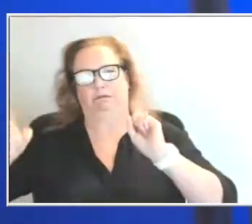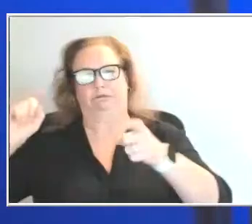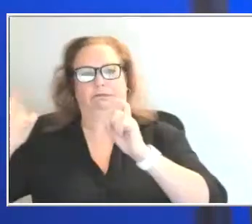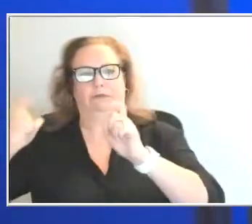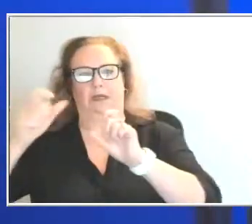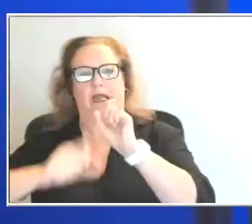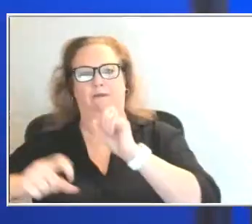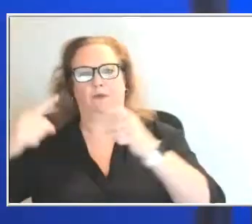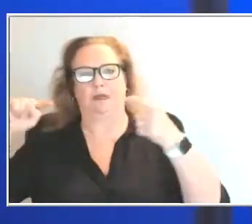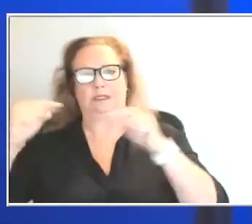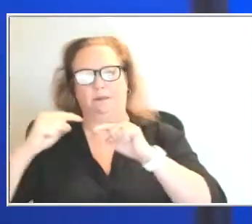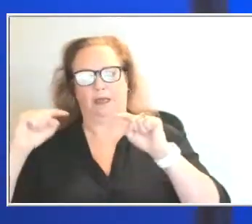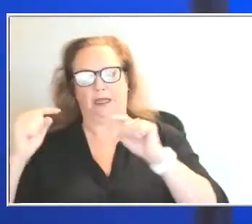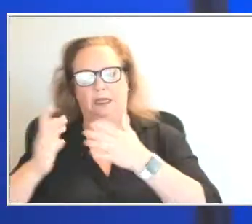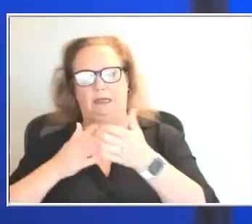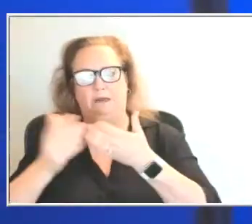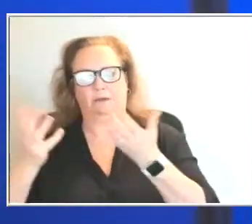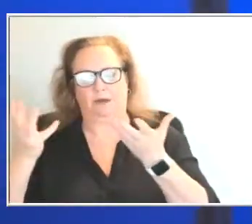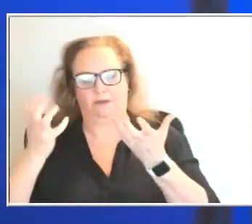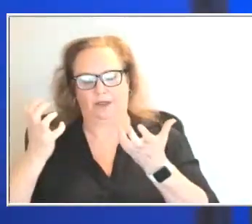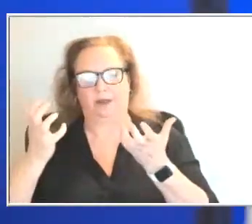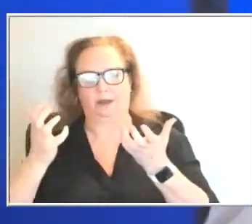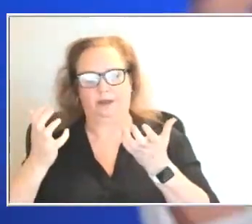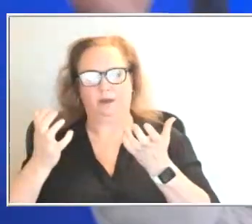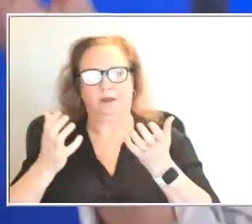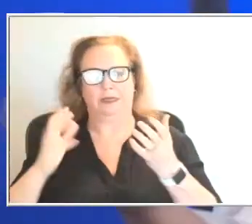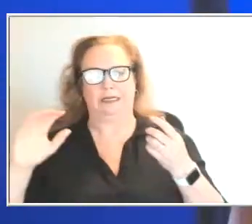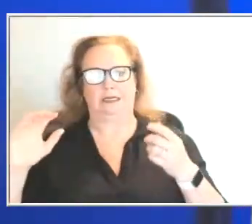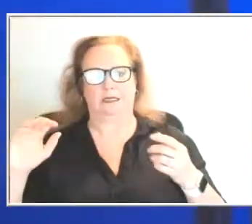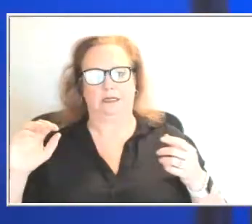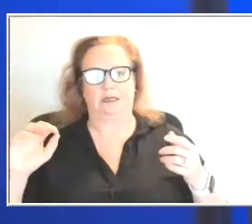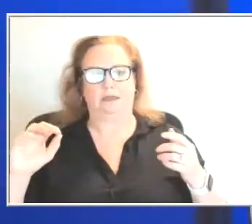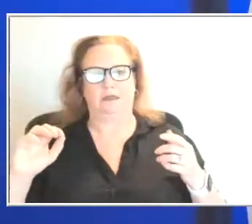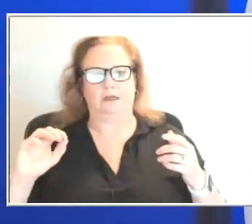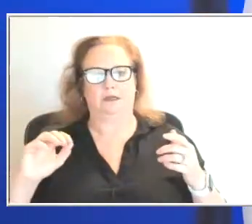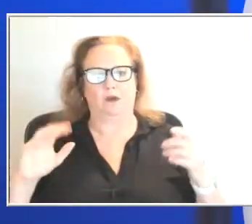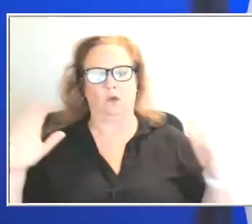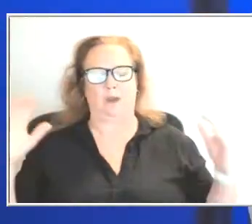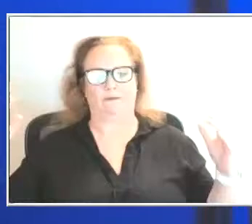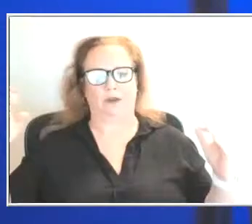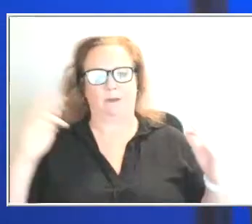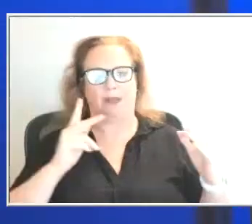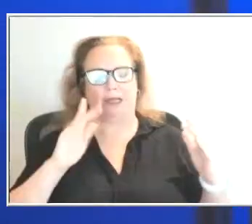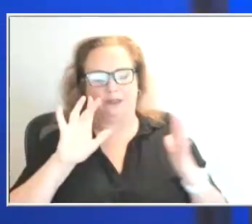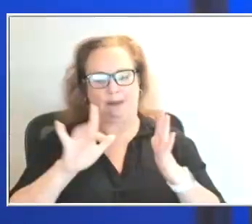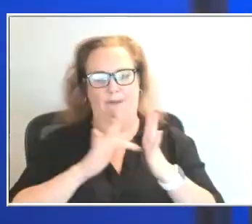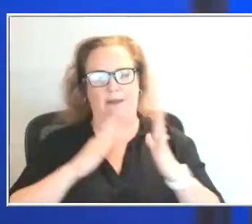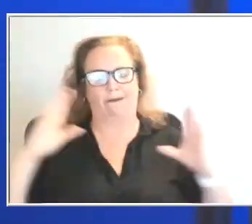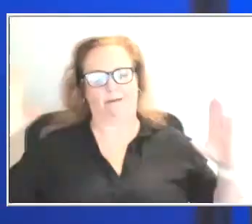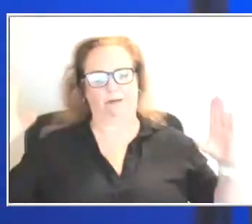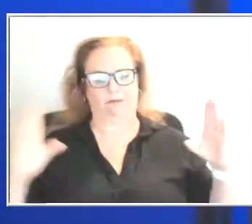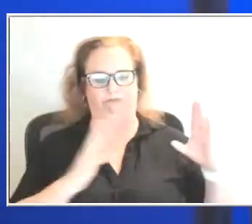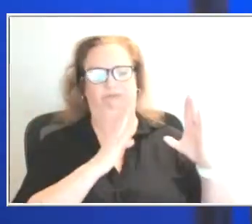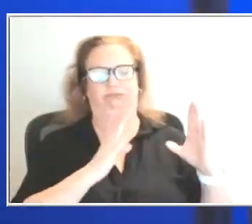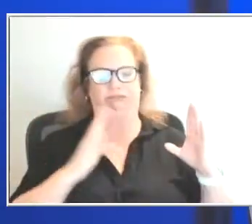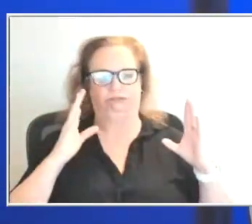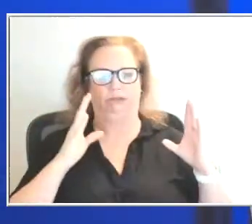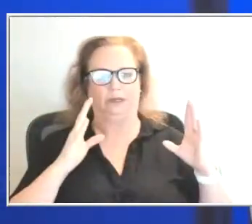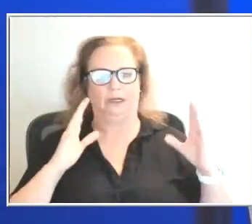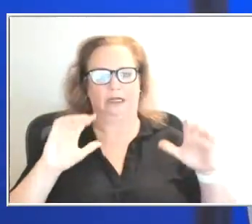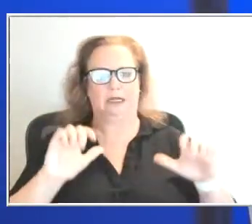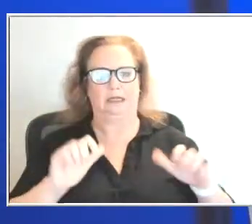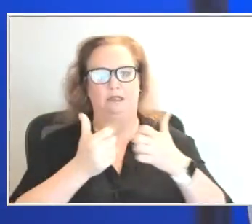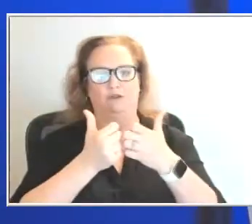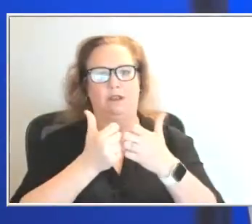everybody gets whatever they want. Zero pain. We have to bring that back to the middle. And so the challenge is